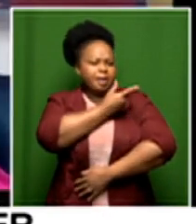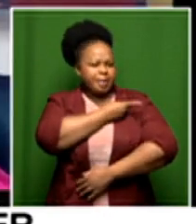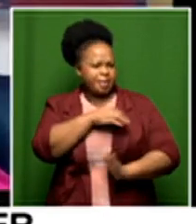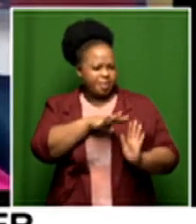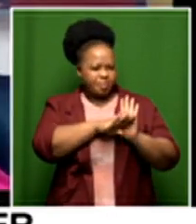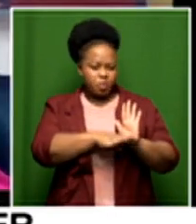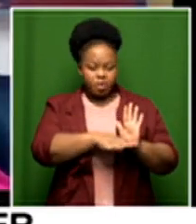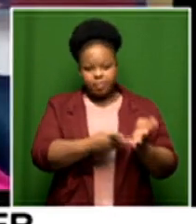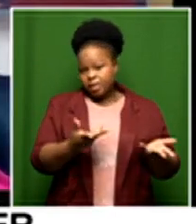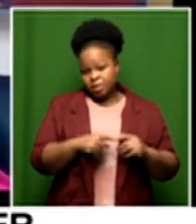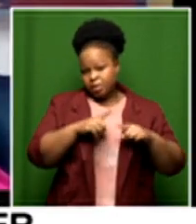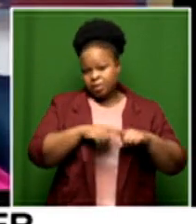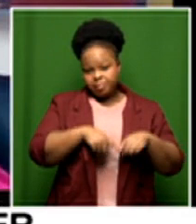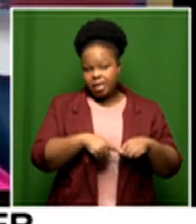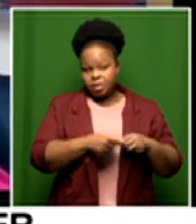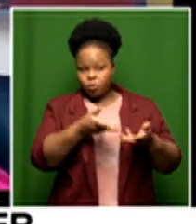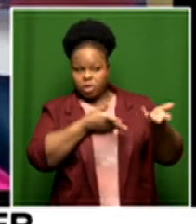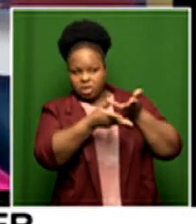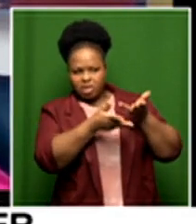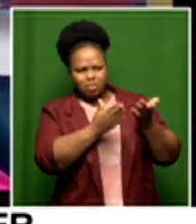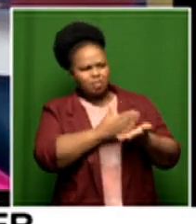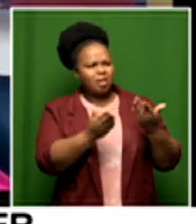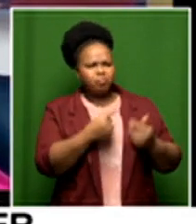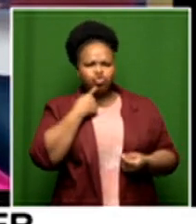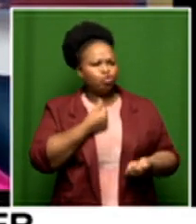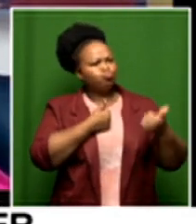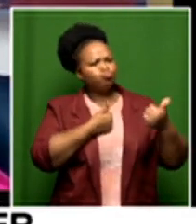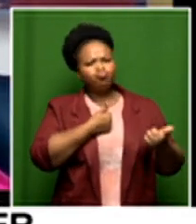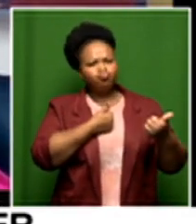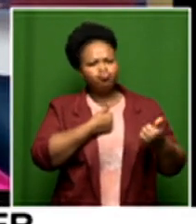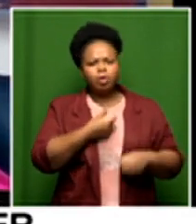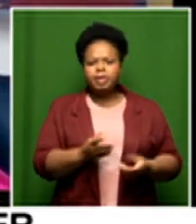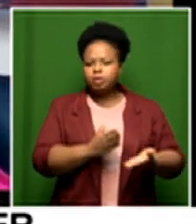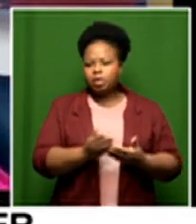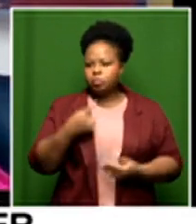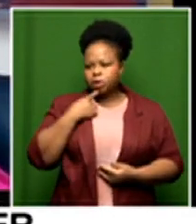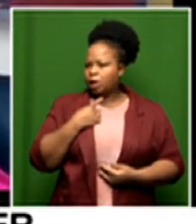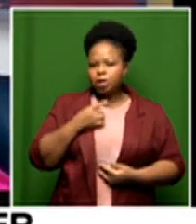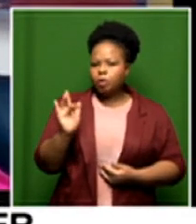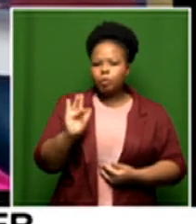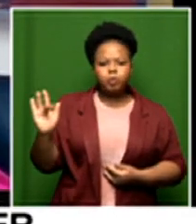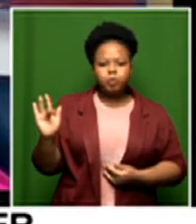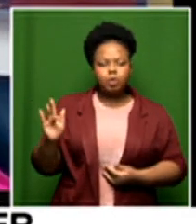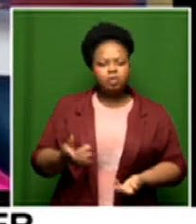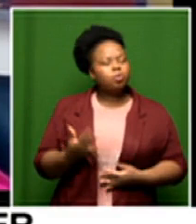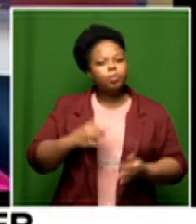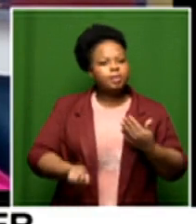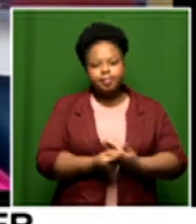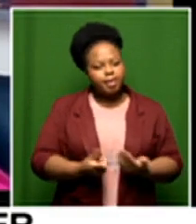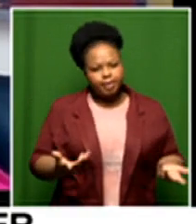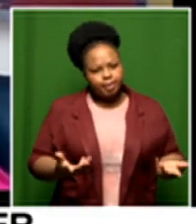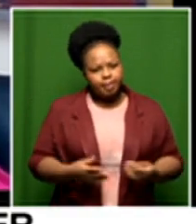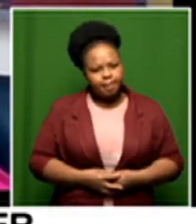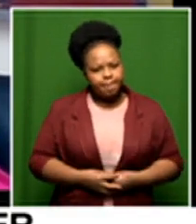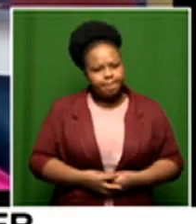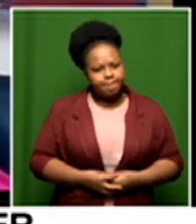And depending on who you speak to, we either do or don't have a vaccine rollout program. So what is currently going on in